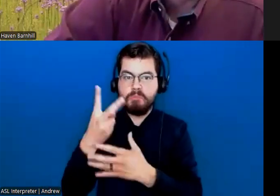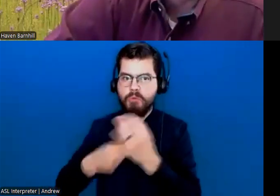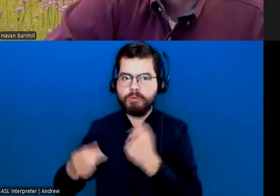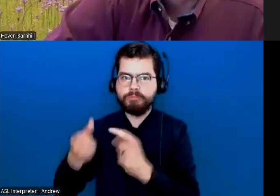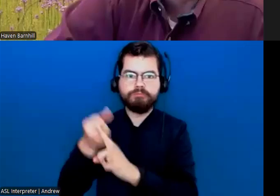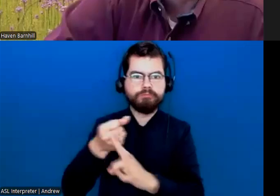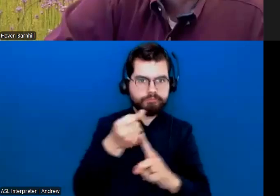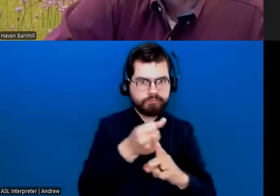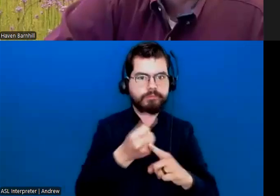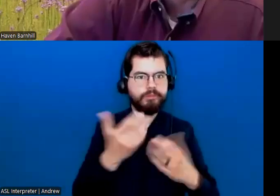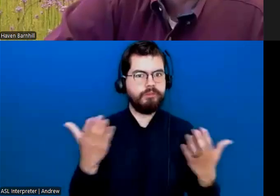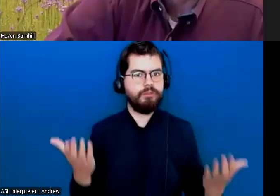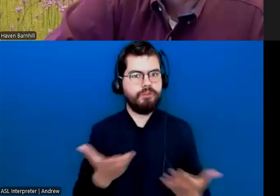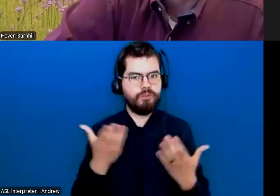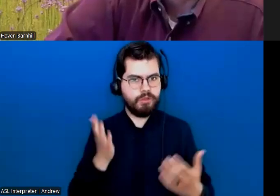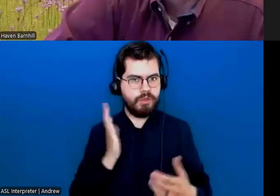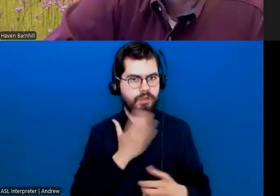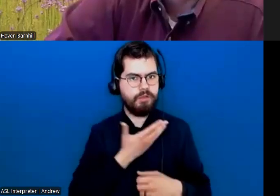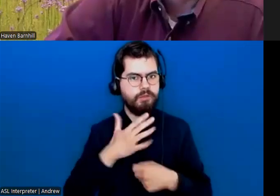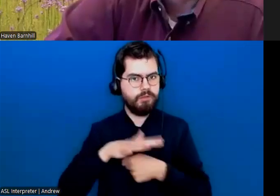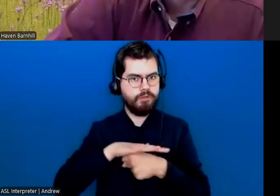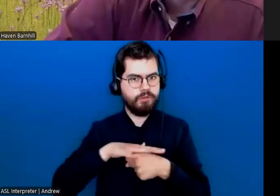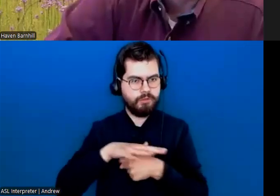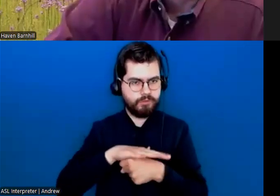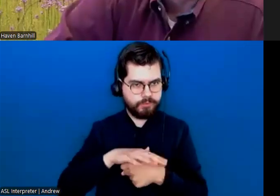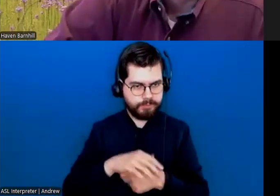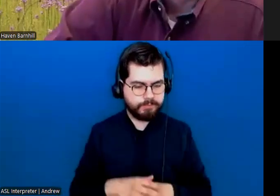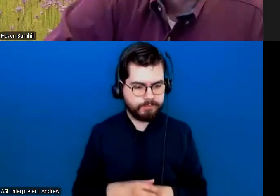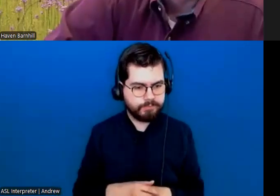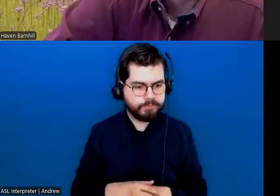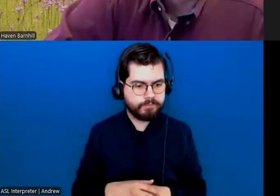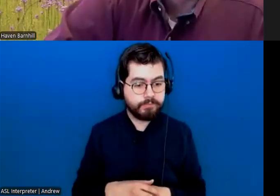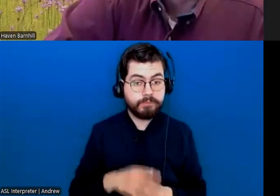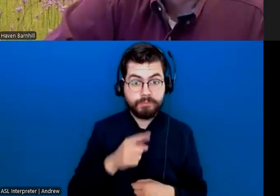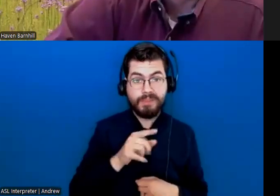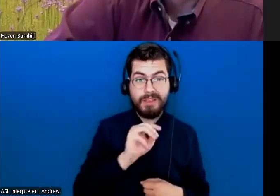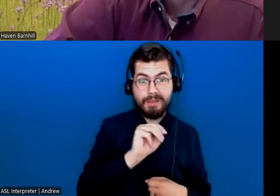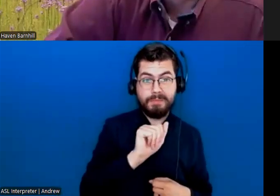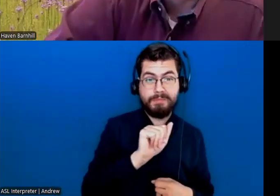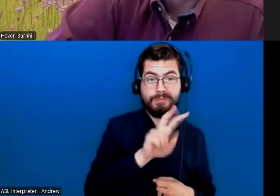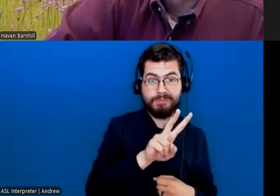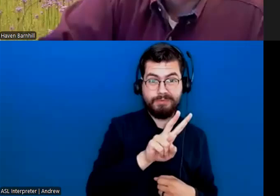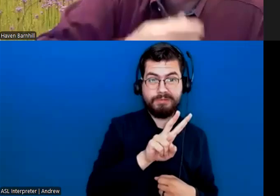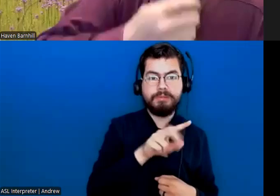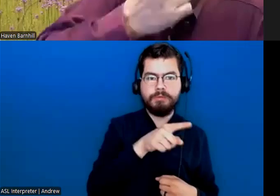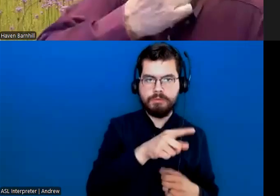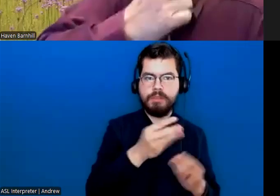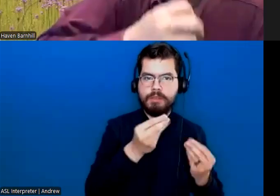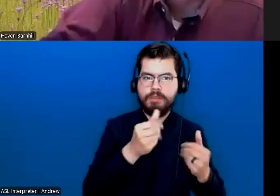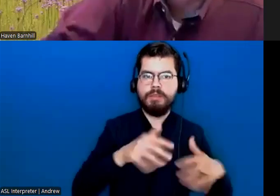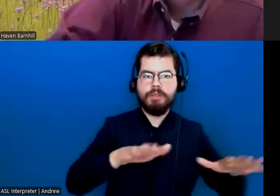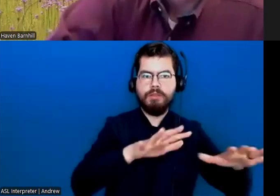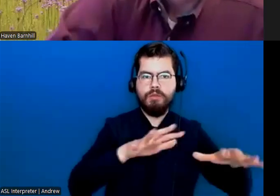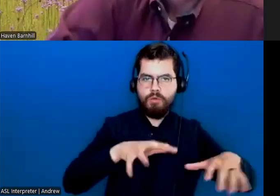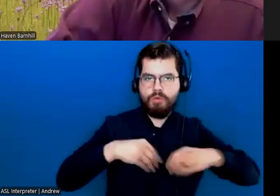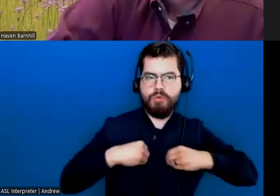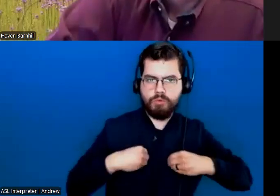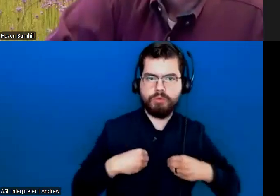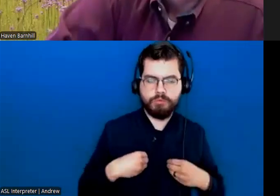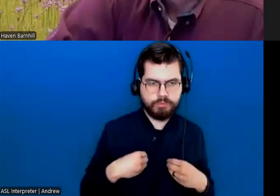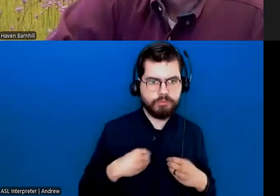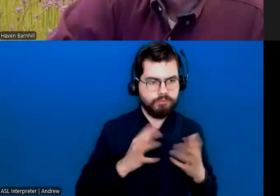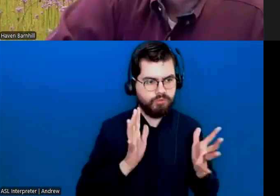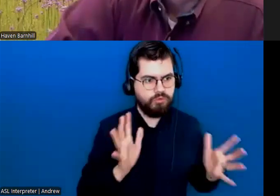They have to be, because unlike the MAV, the landowner drive to manage these